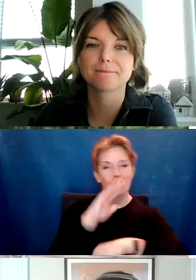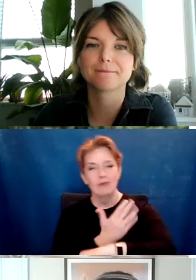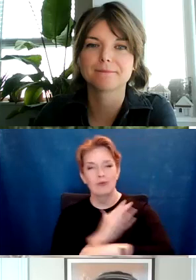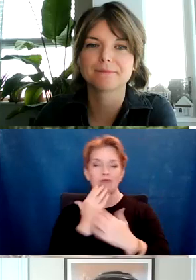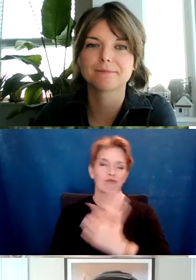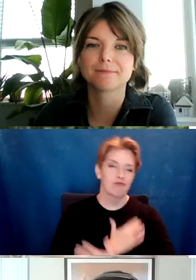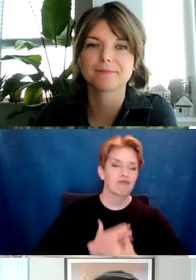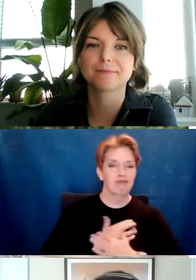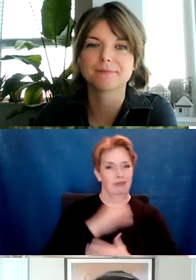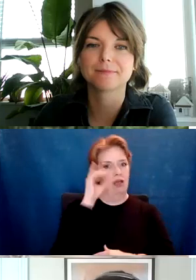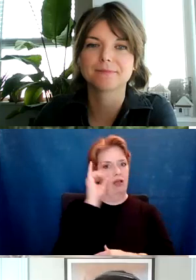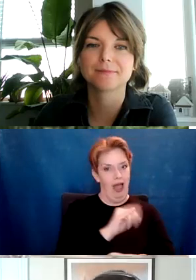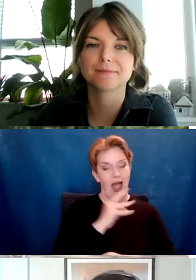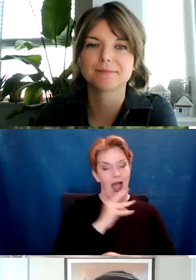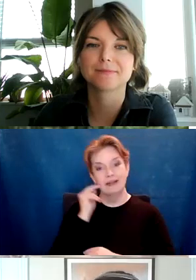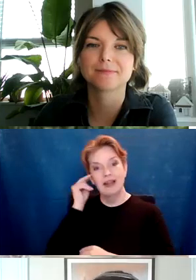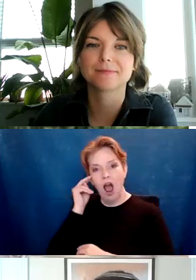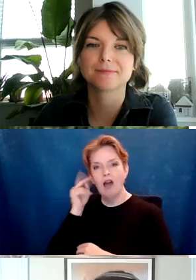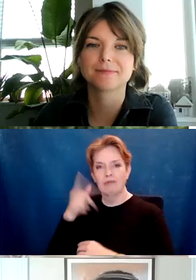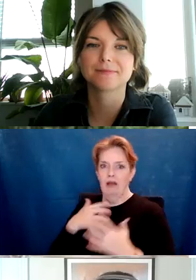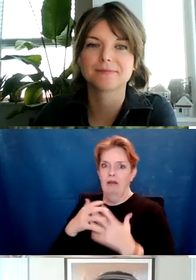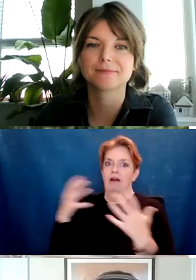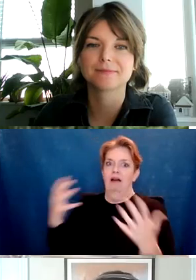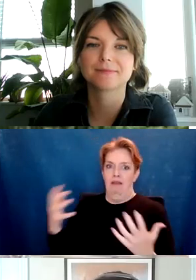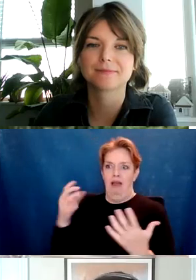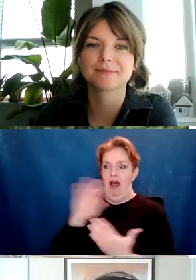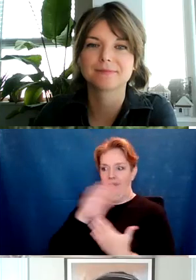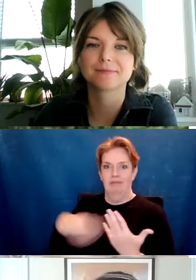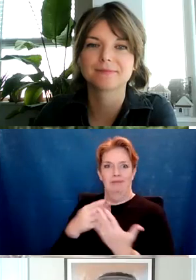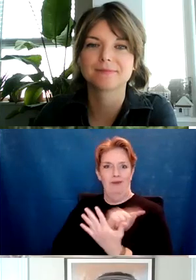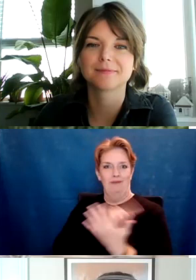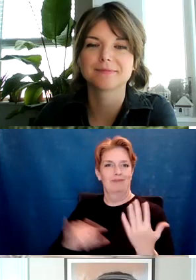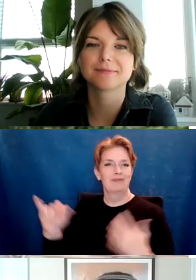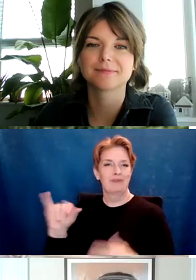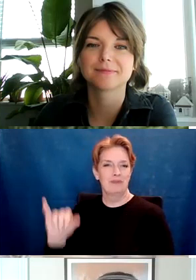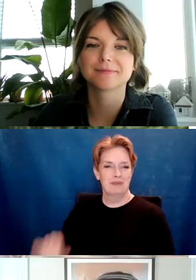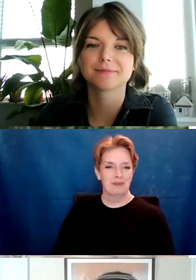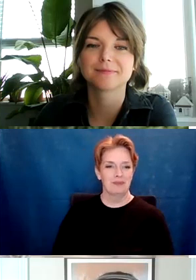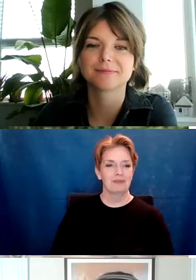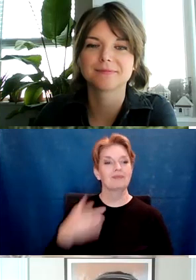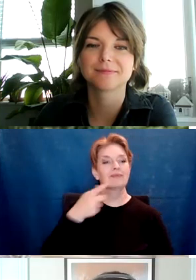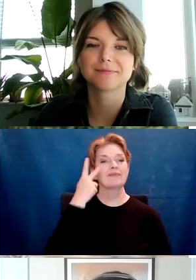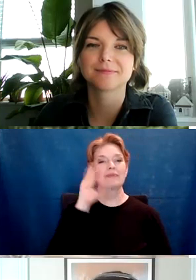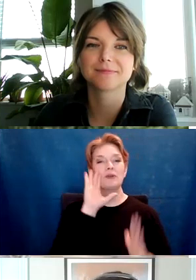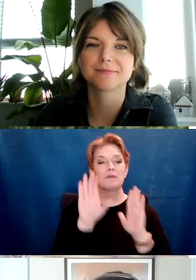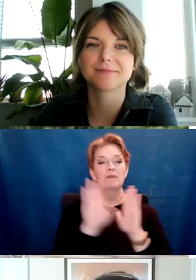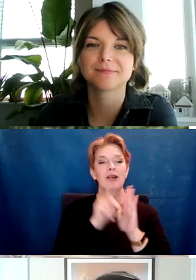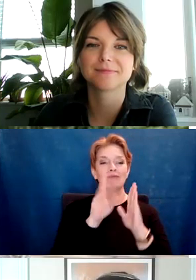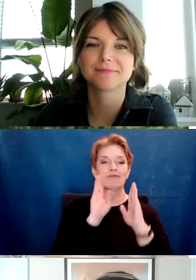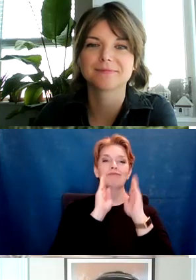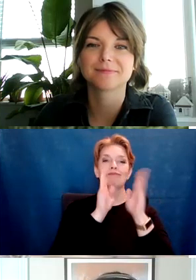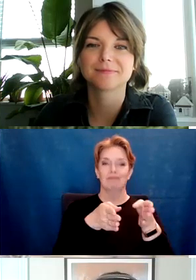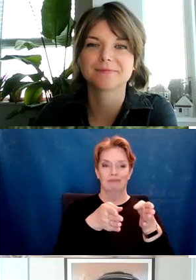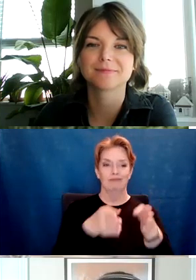And Natchitoches has its own treasures in all of these areas. The main street, which you see in town, is